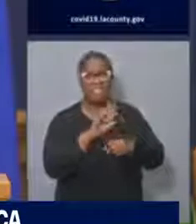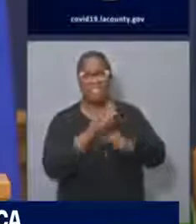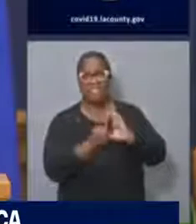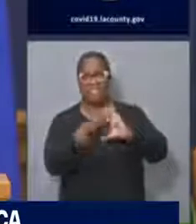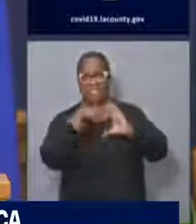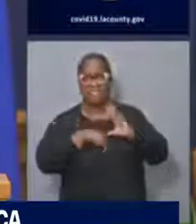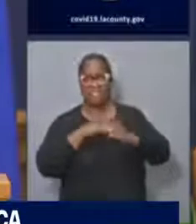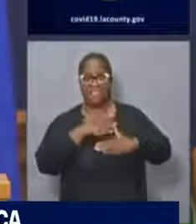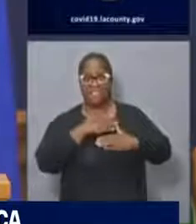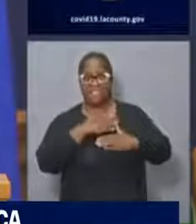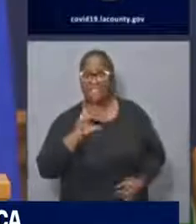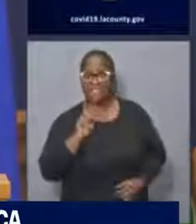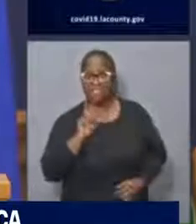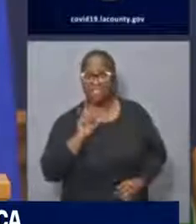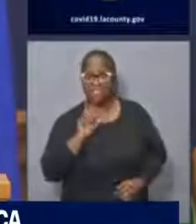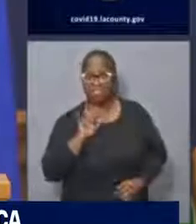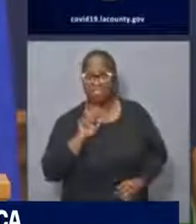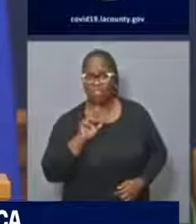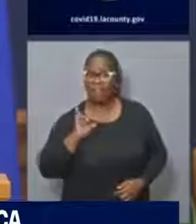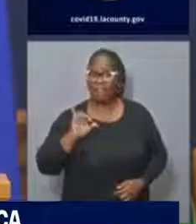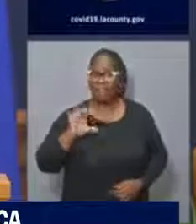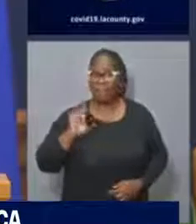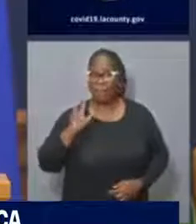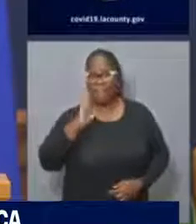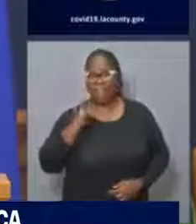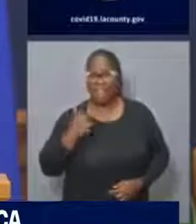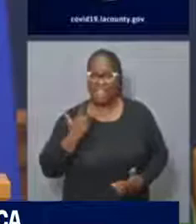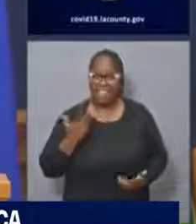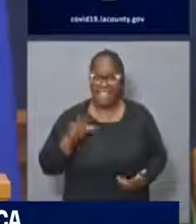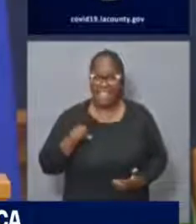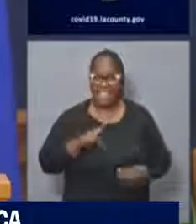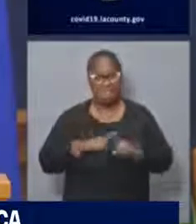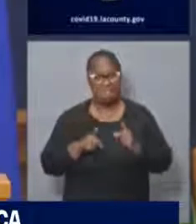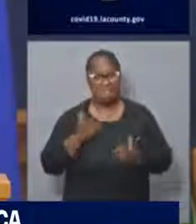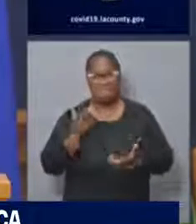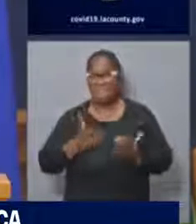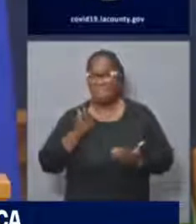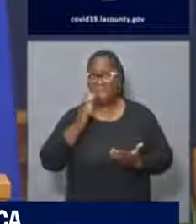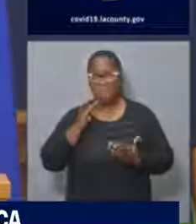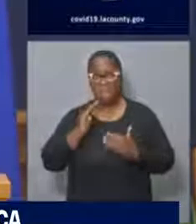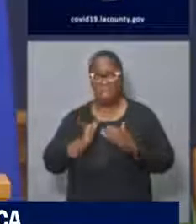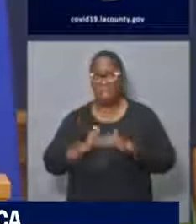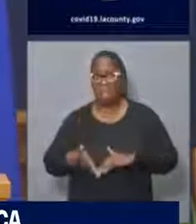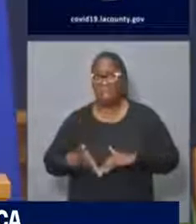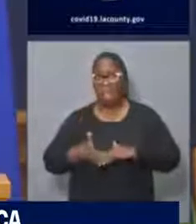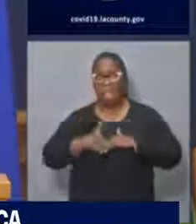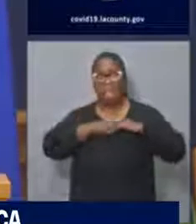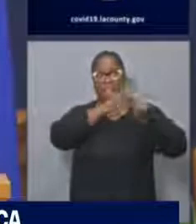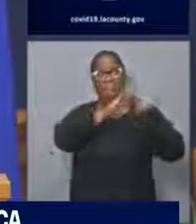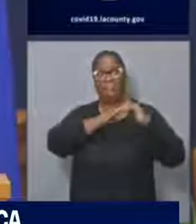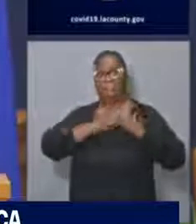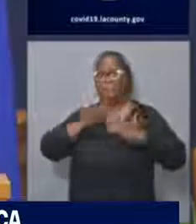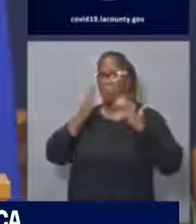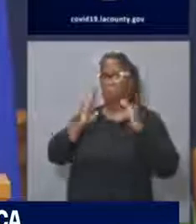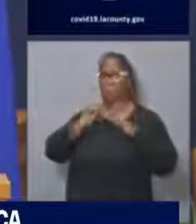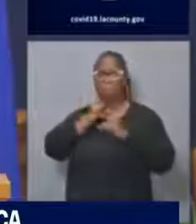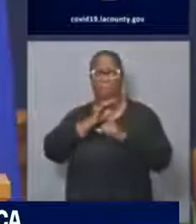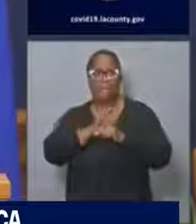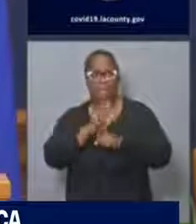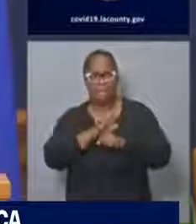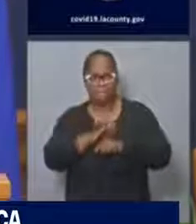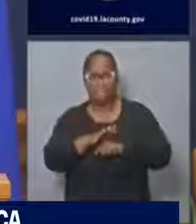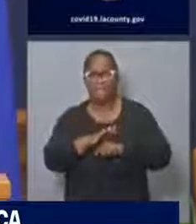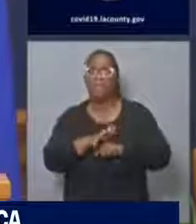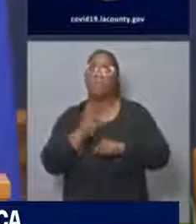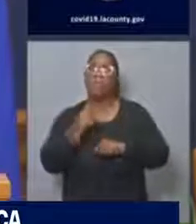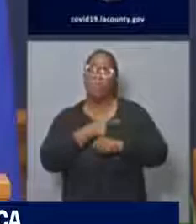more limited and may become adequate. The EMS agency, working in partnership with the Department of Public Health and with the private